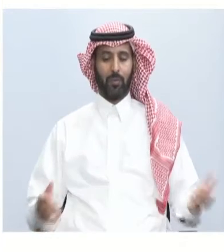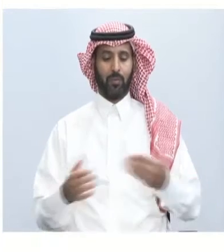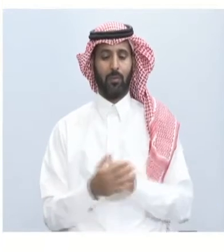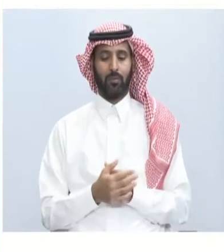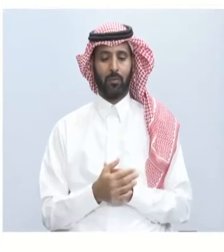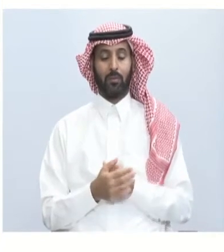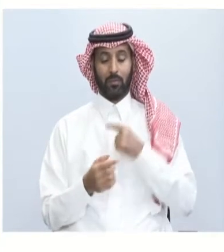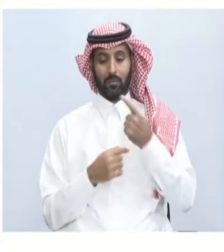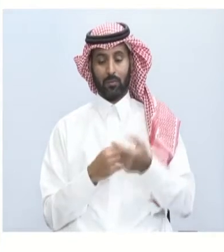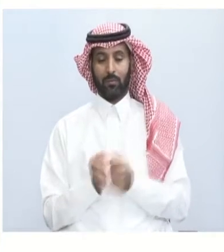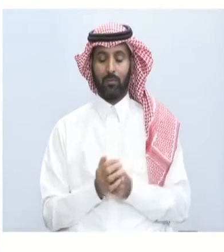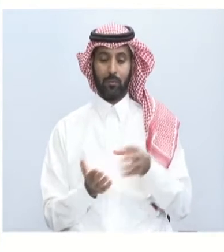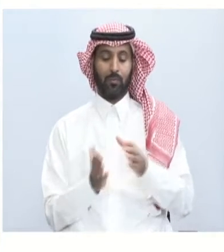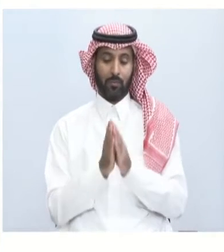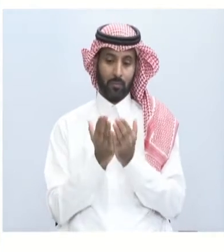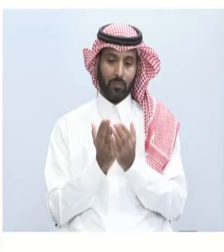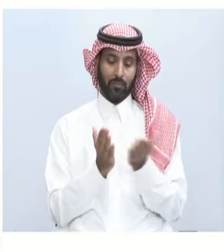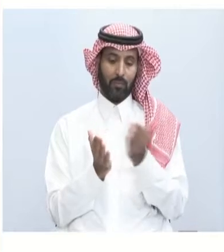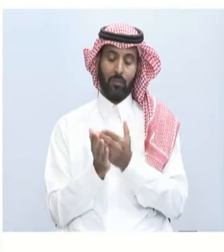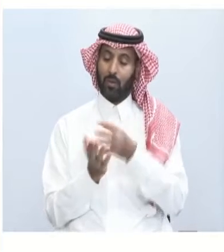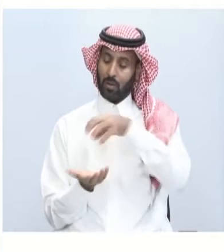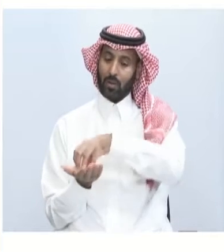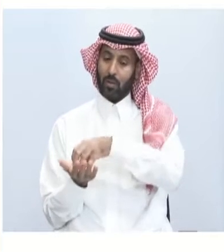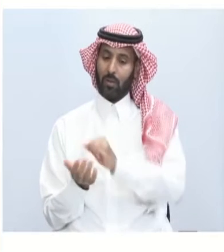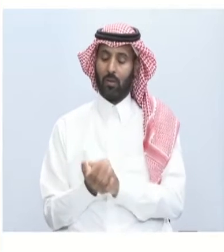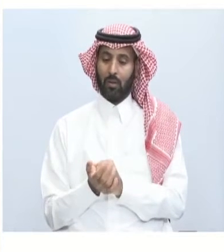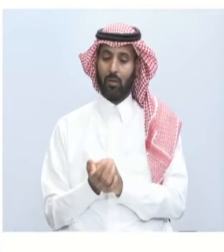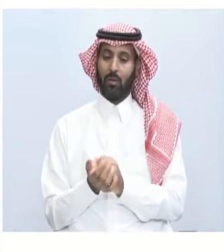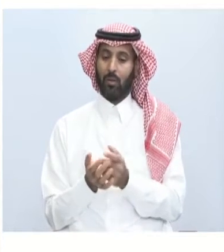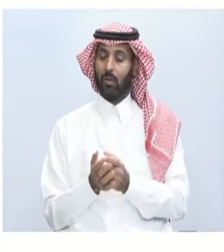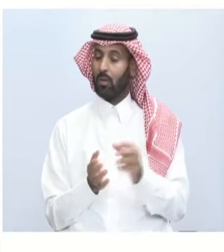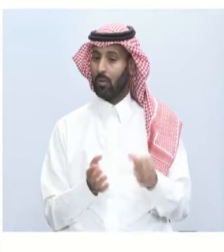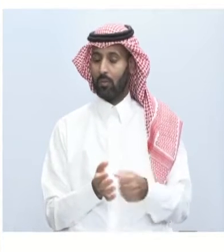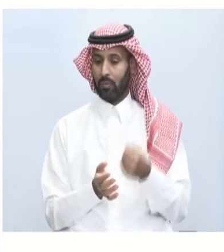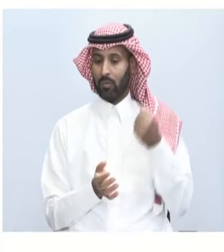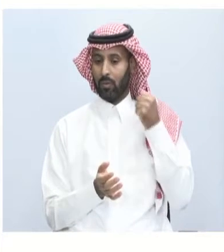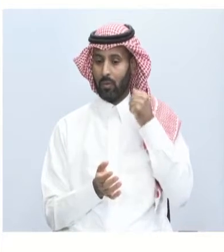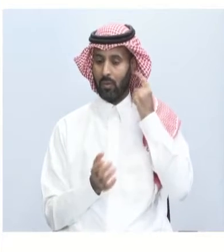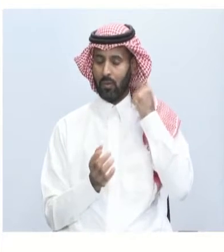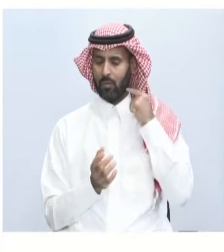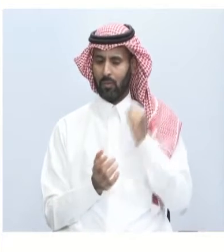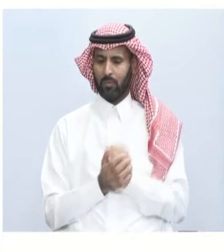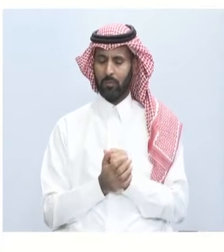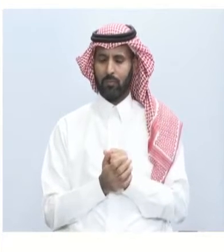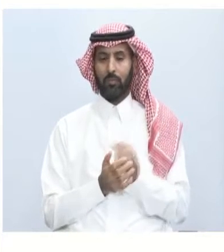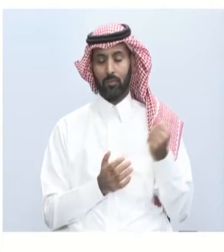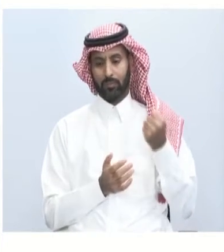And now we're going to move to the other objects, like, for example, as we can see,